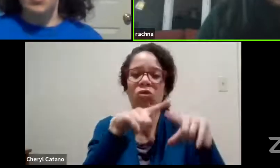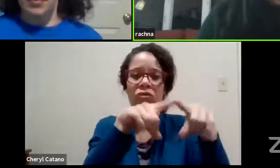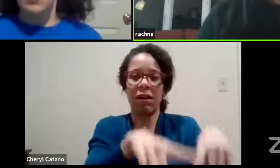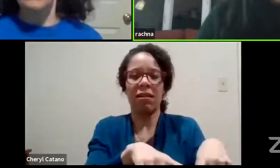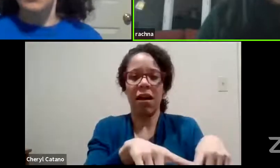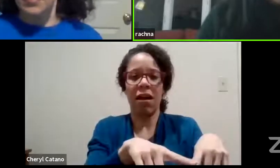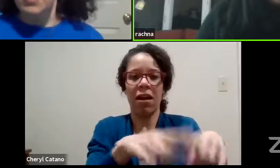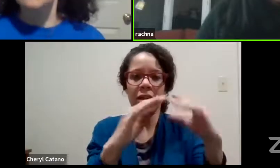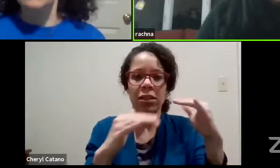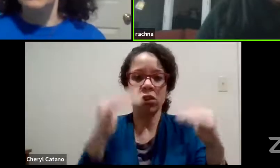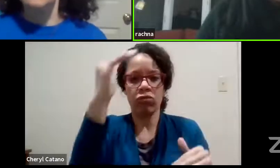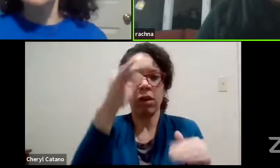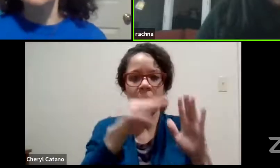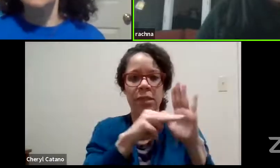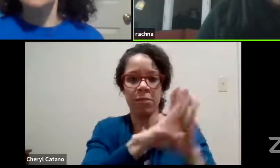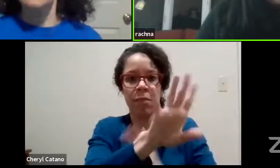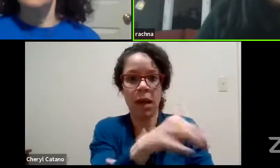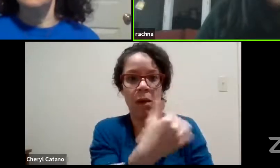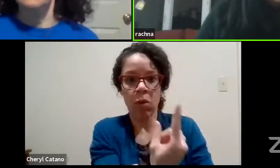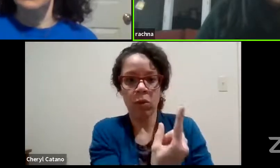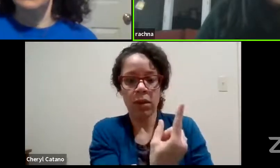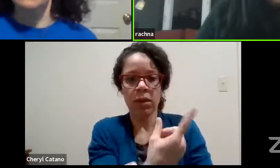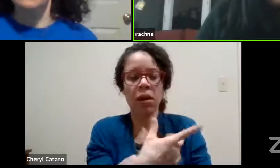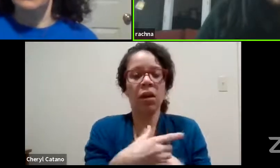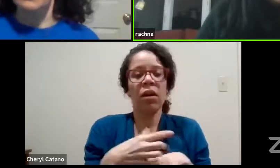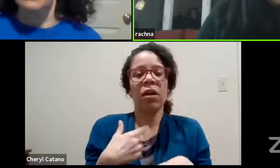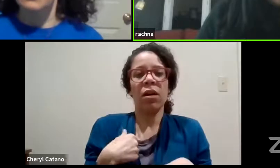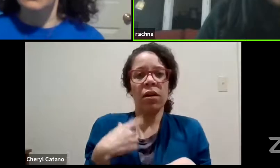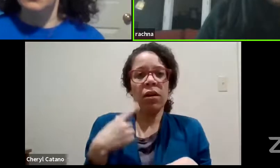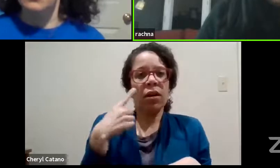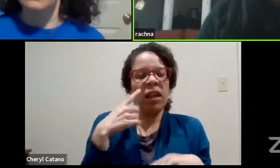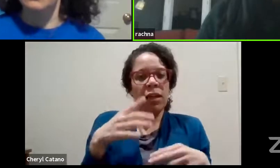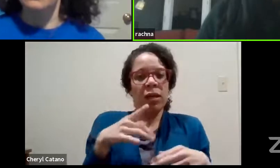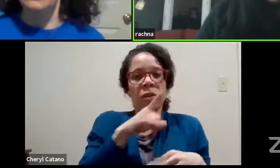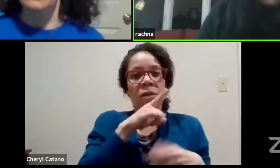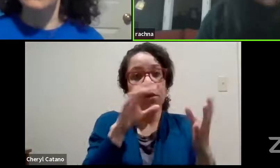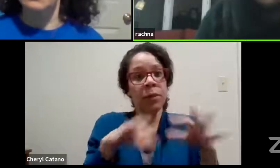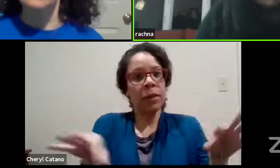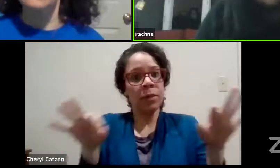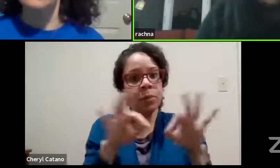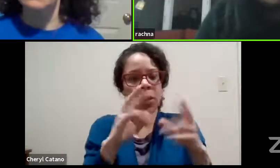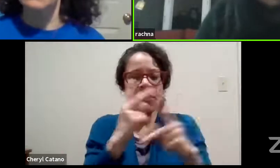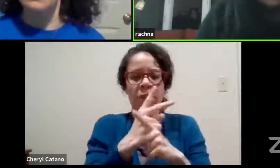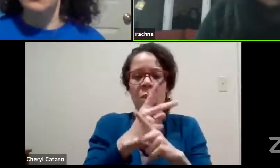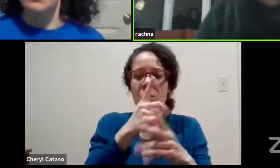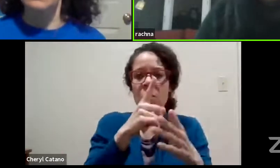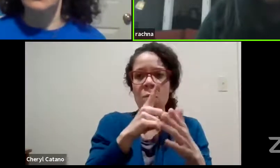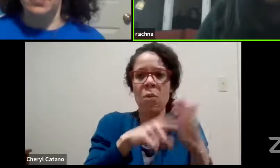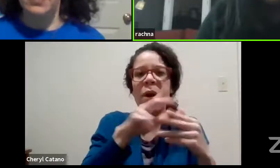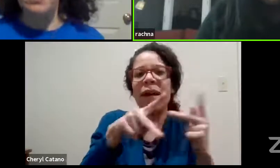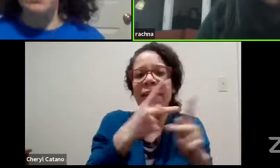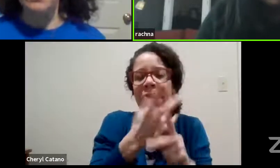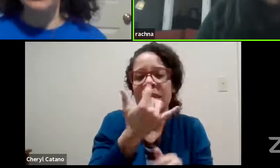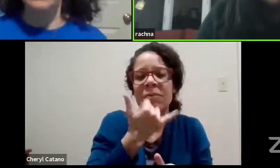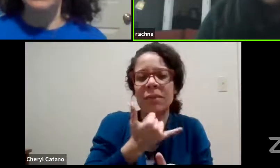discrepancy model. I think that qualitatively, it's really important to find out what type of errors they're making.